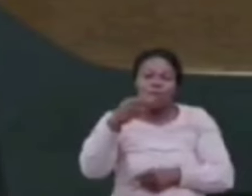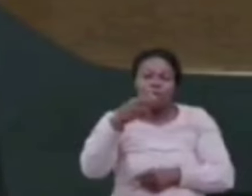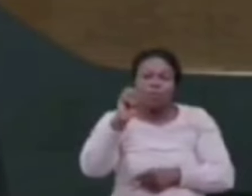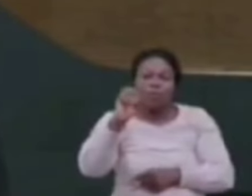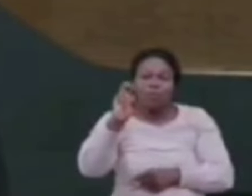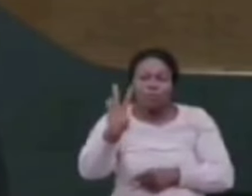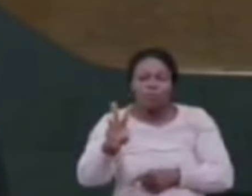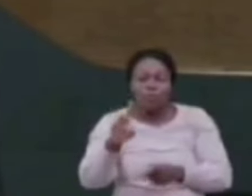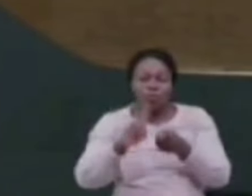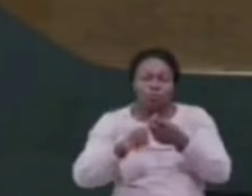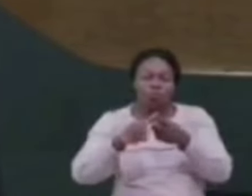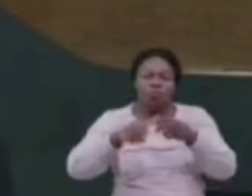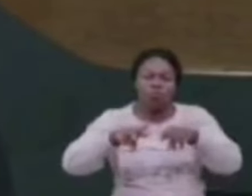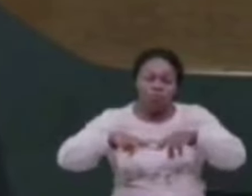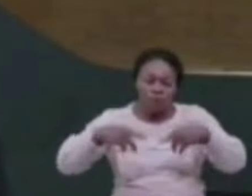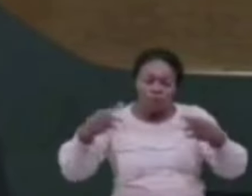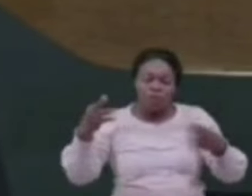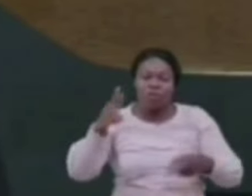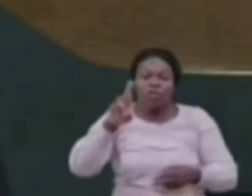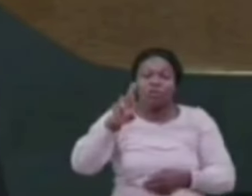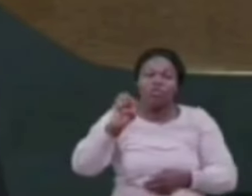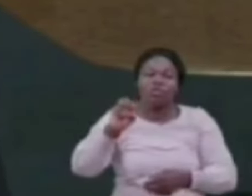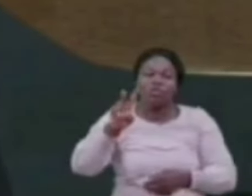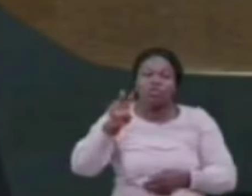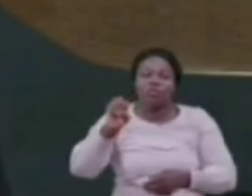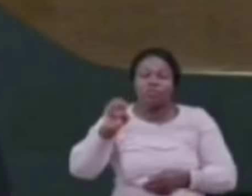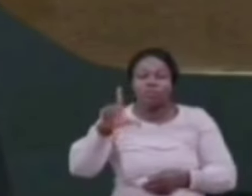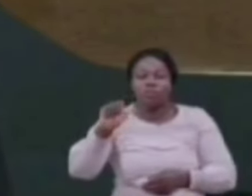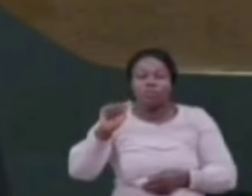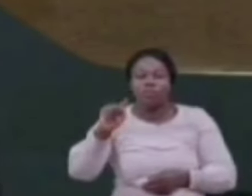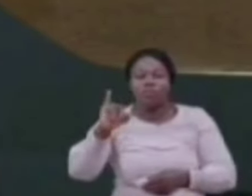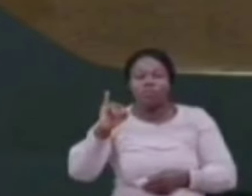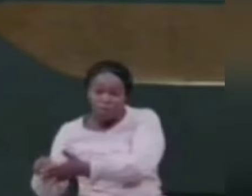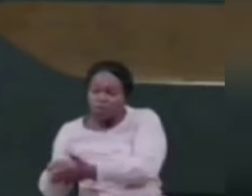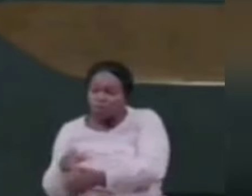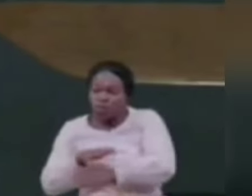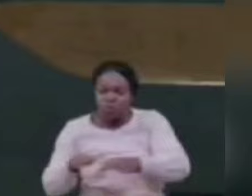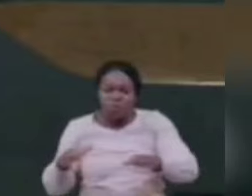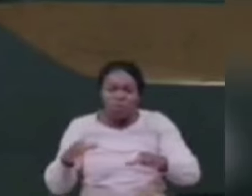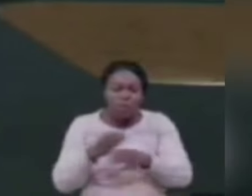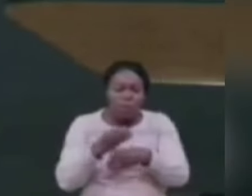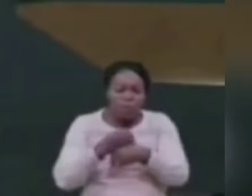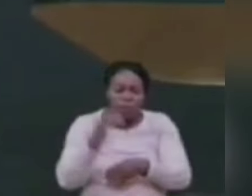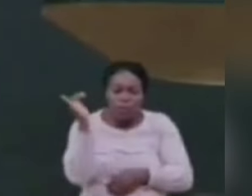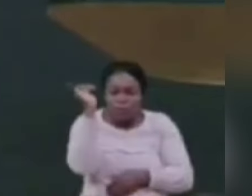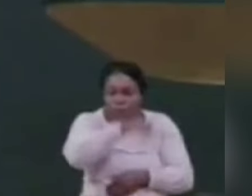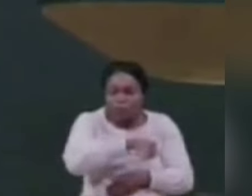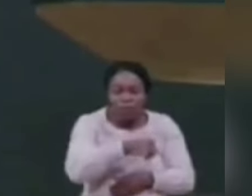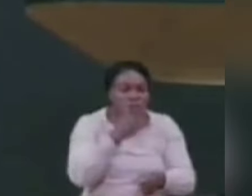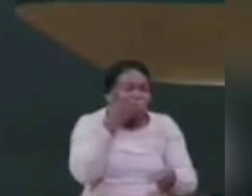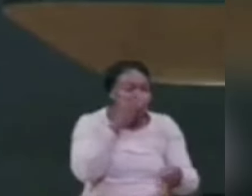your wife, don't make a foolish vow. You've lost your wife. Go back to the word of